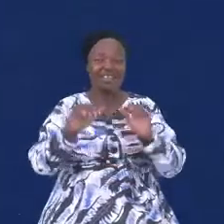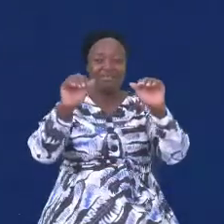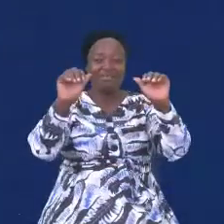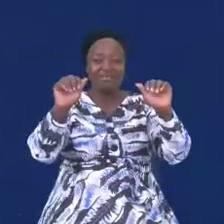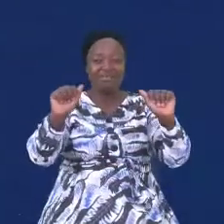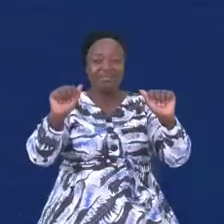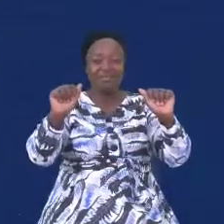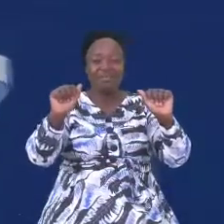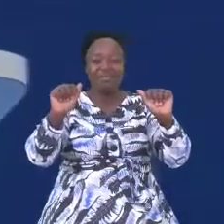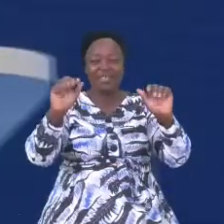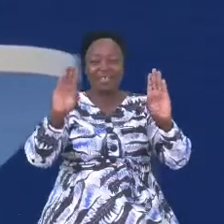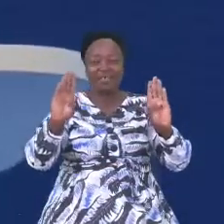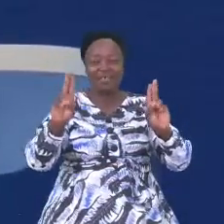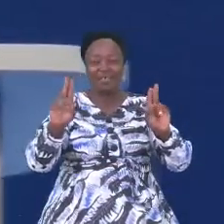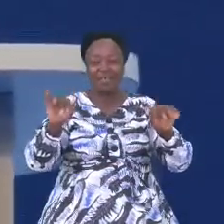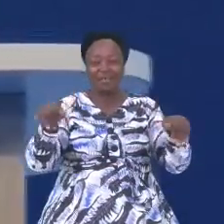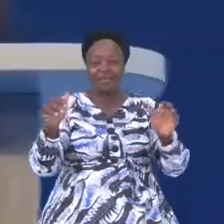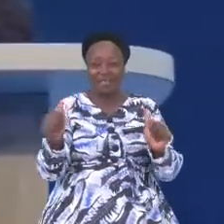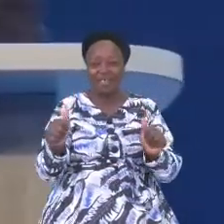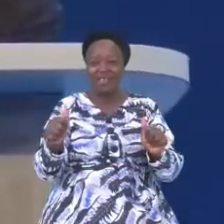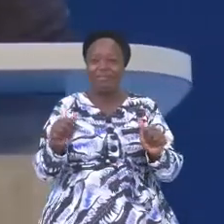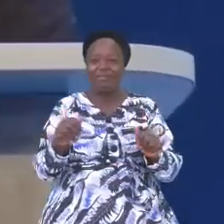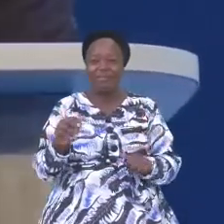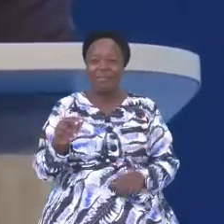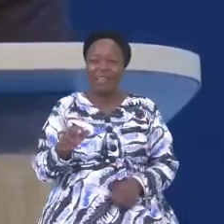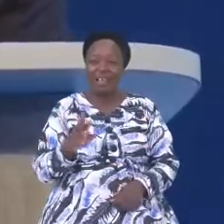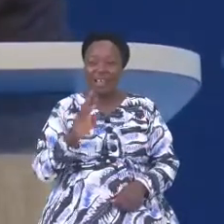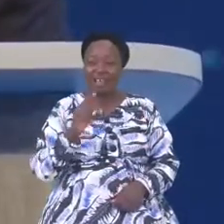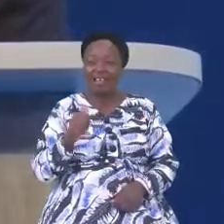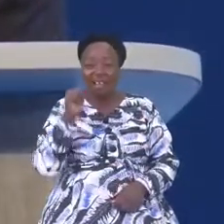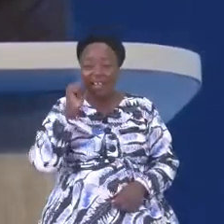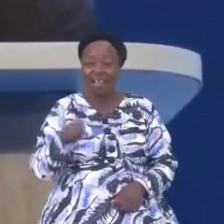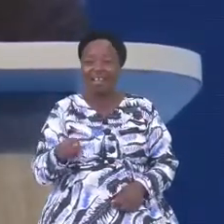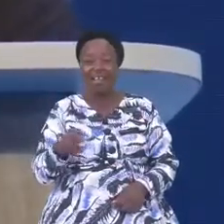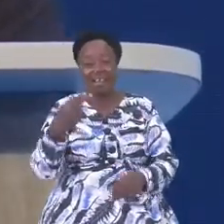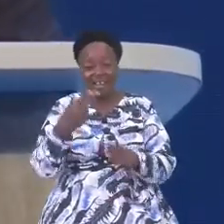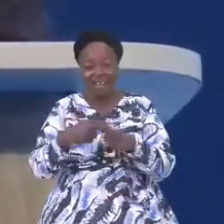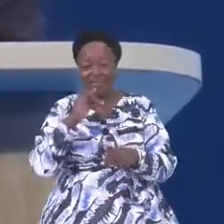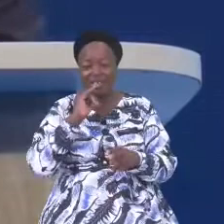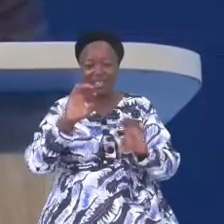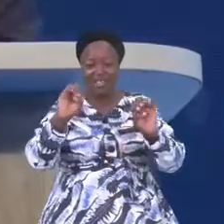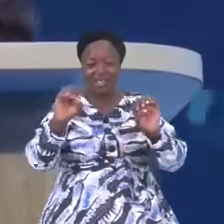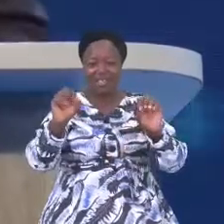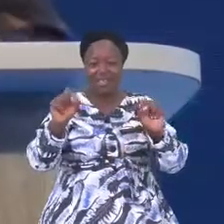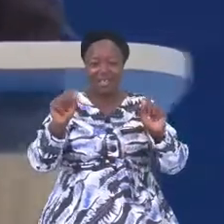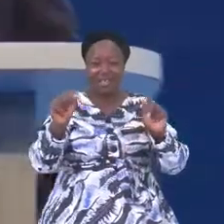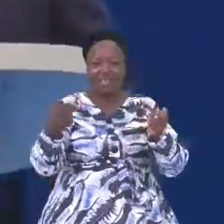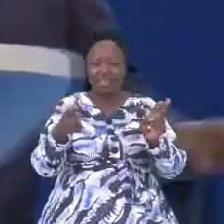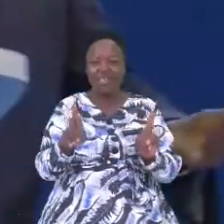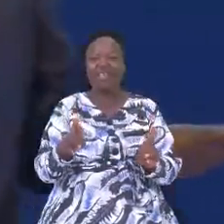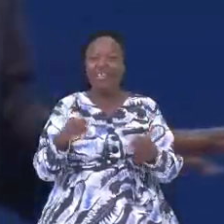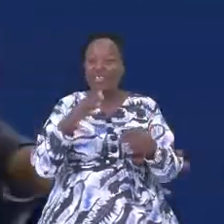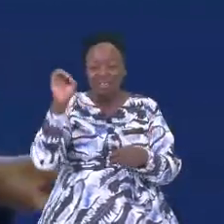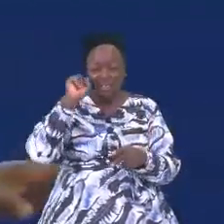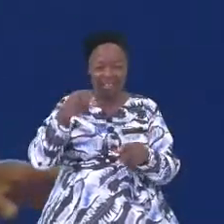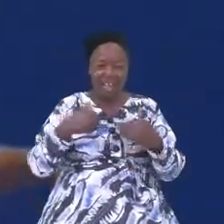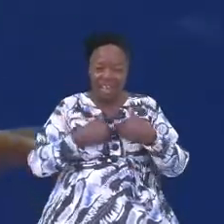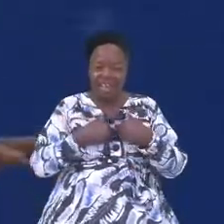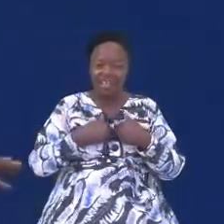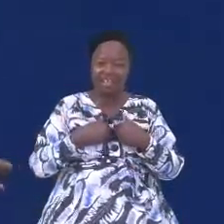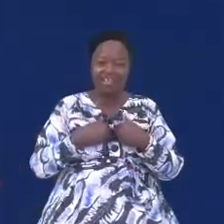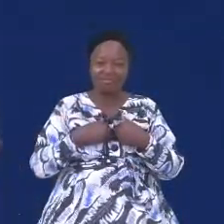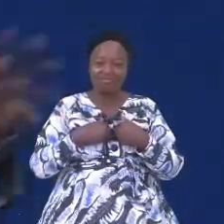her name Esther. She had stroke, and this stroke had been